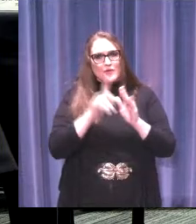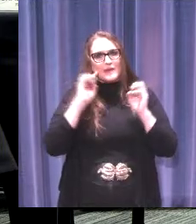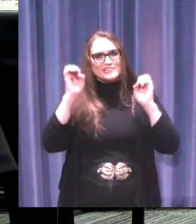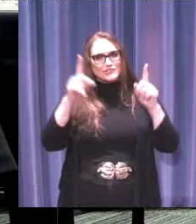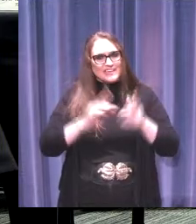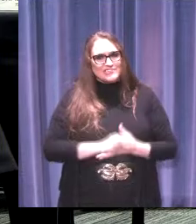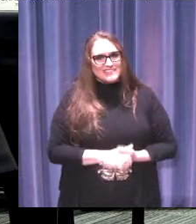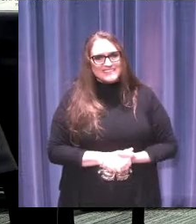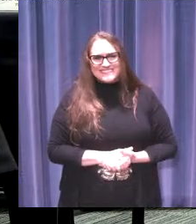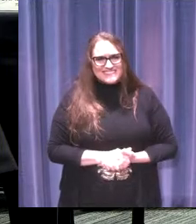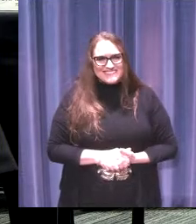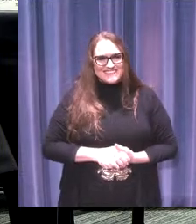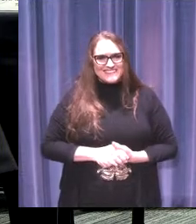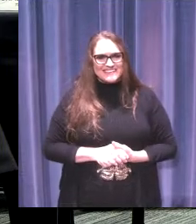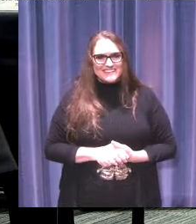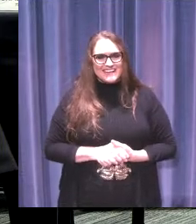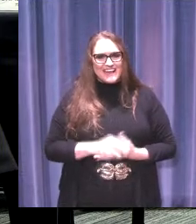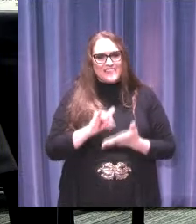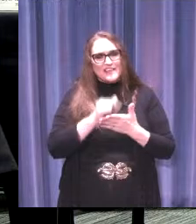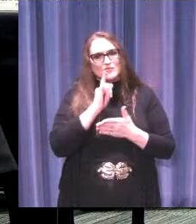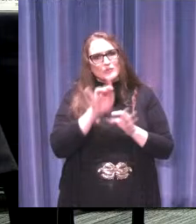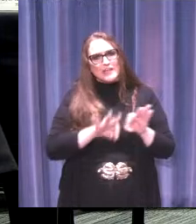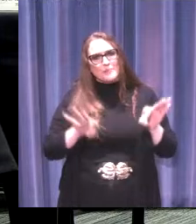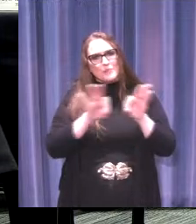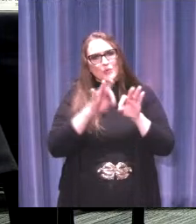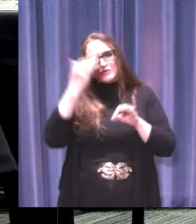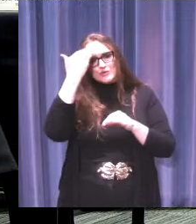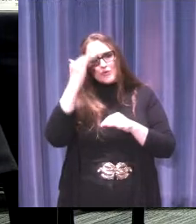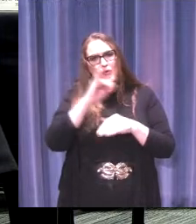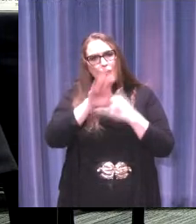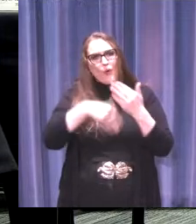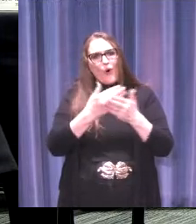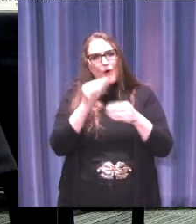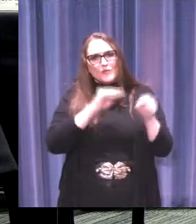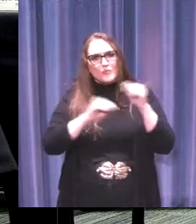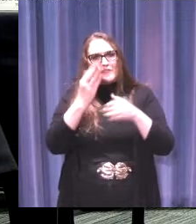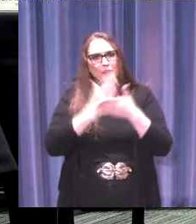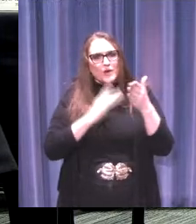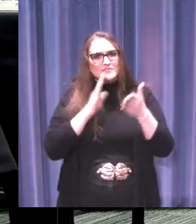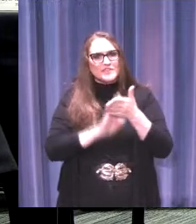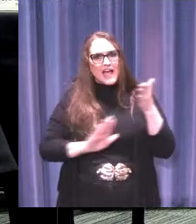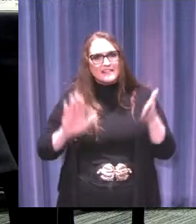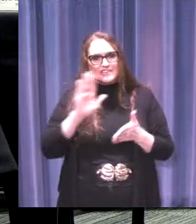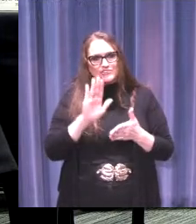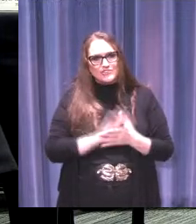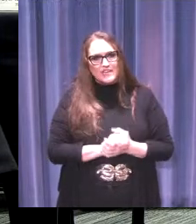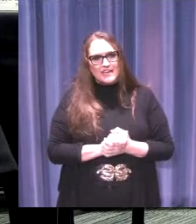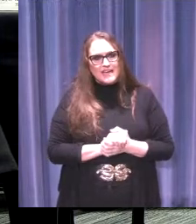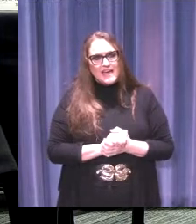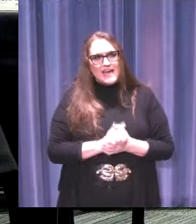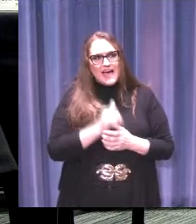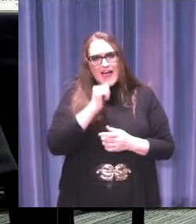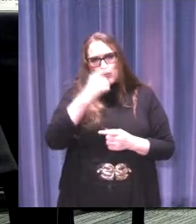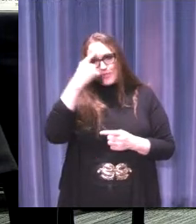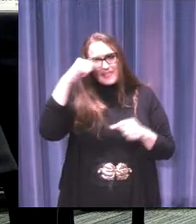education. Which is really important to know, like all the moving parts of the college. I don't